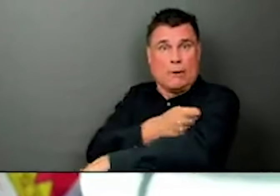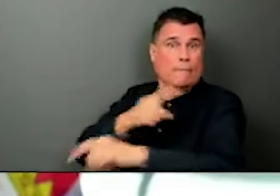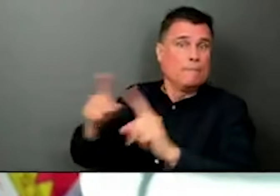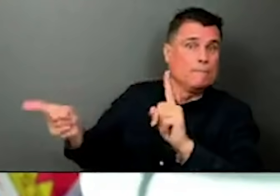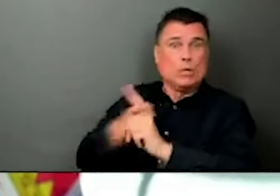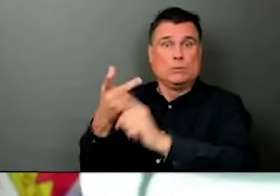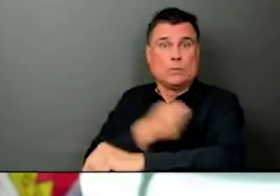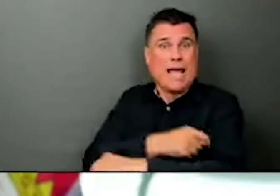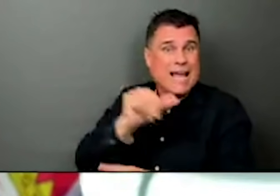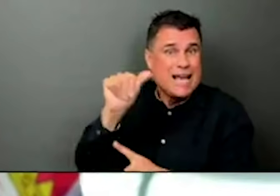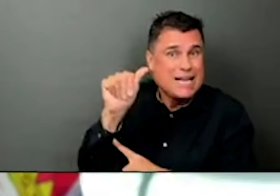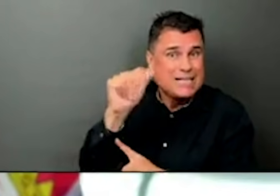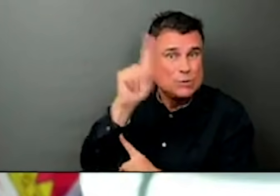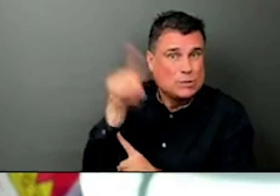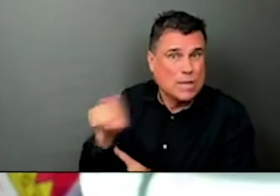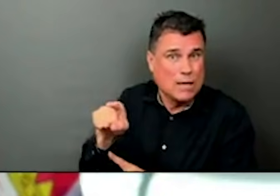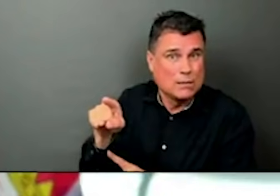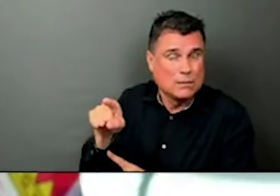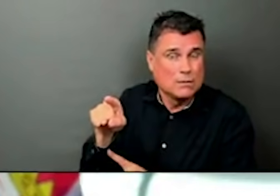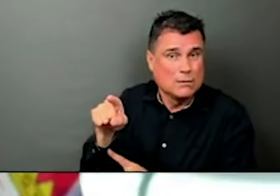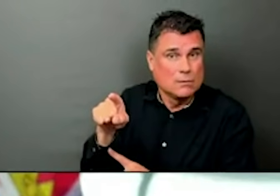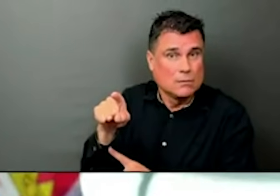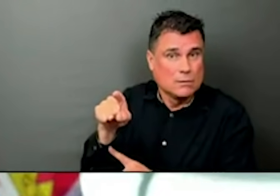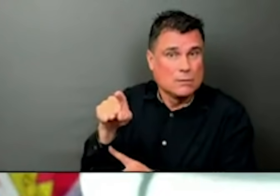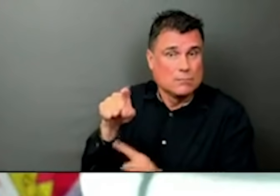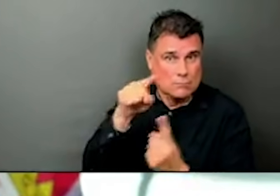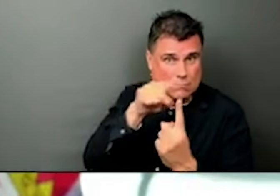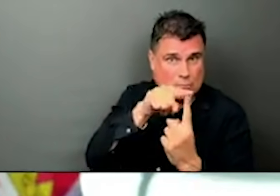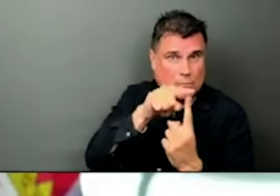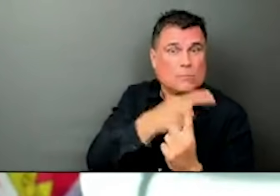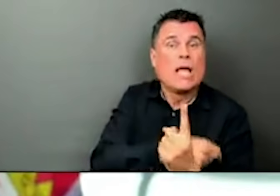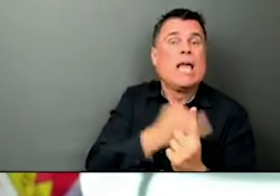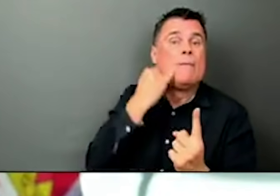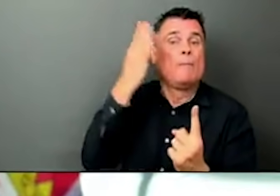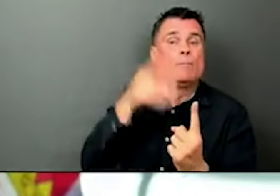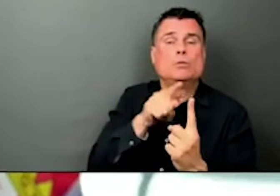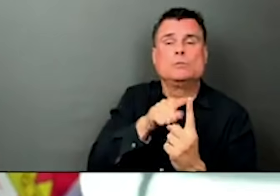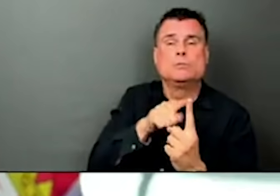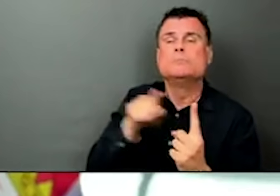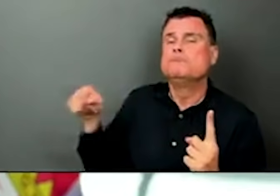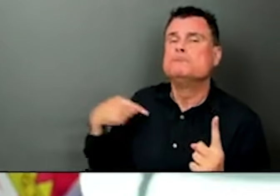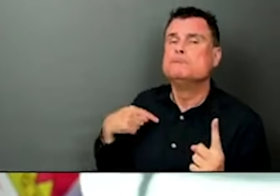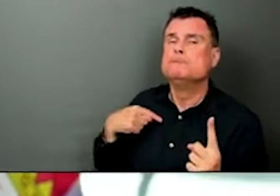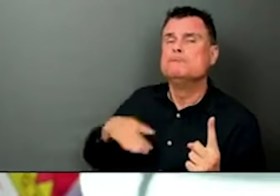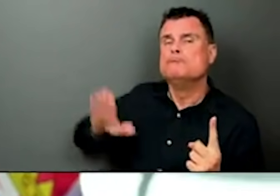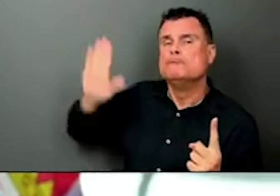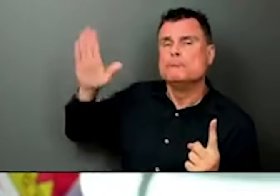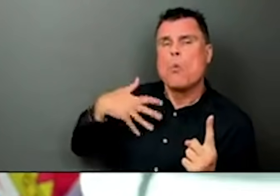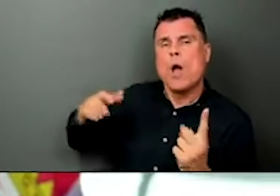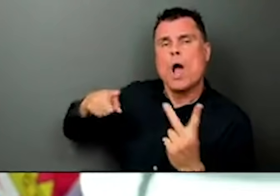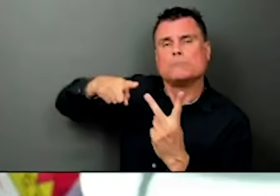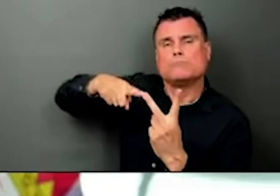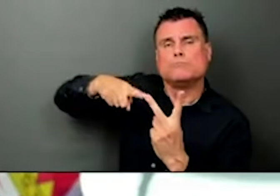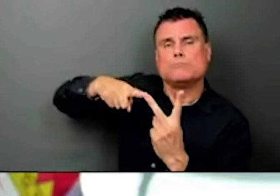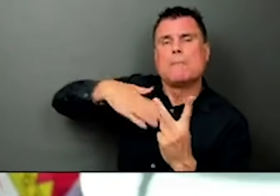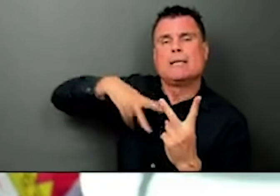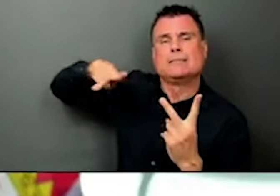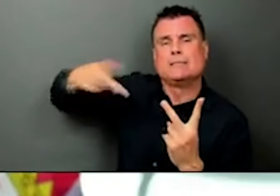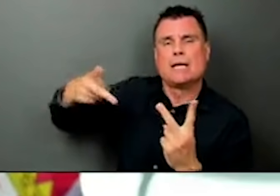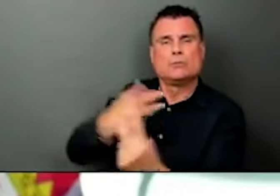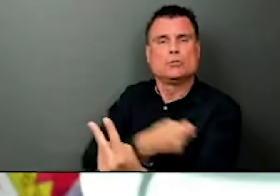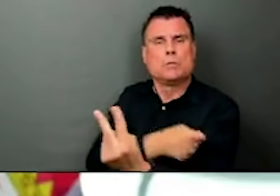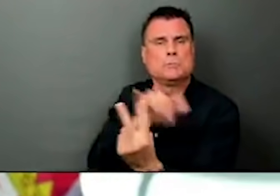expect people if people select AstraZeneca for their second dose to receive it faster than they